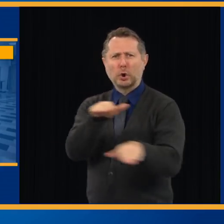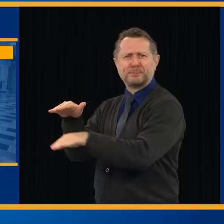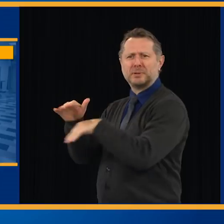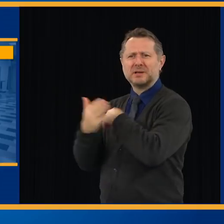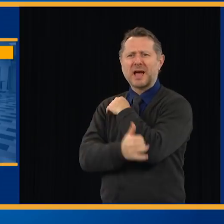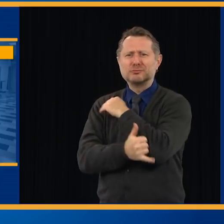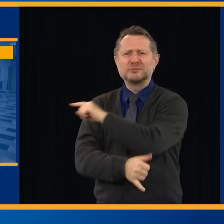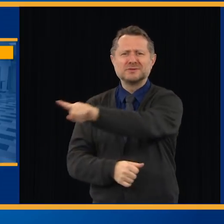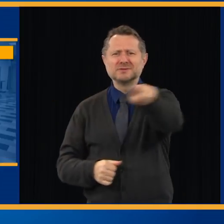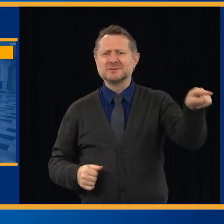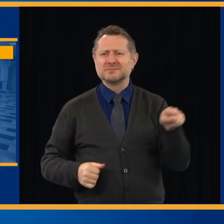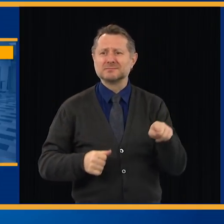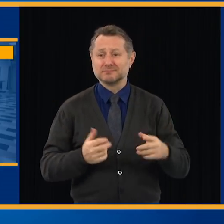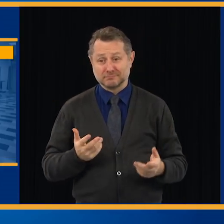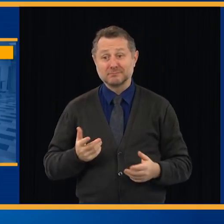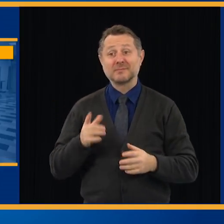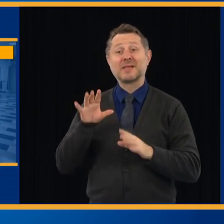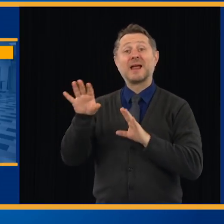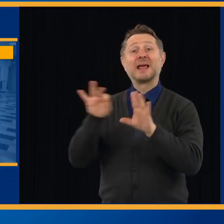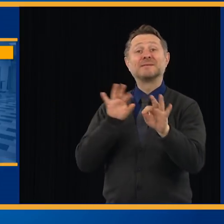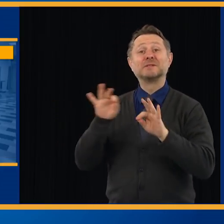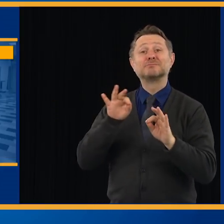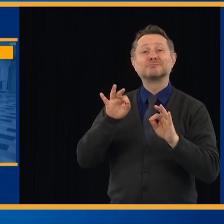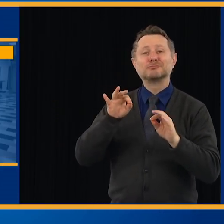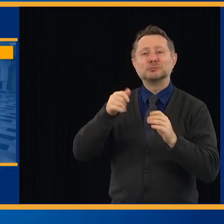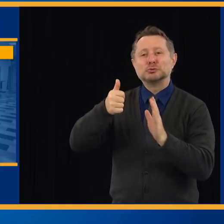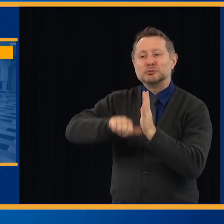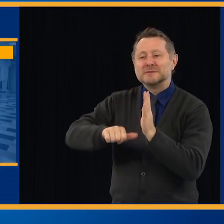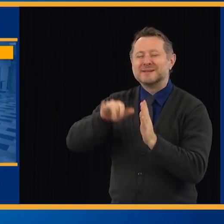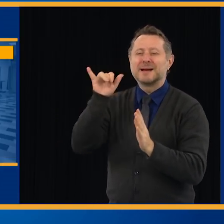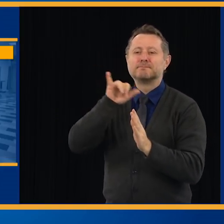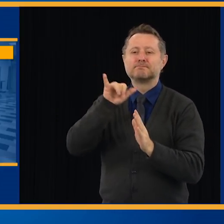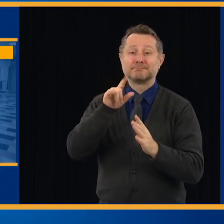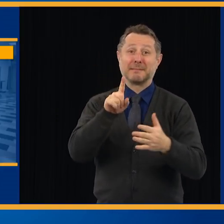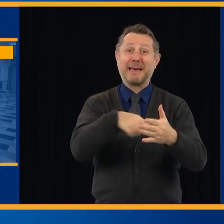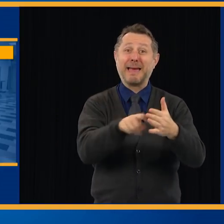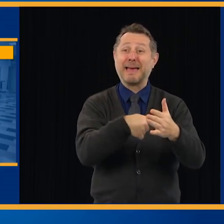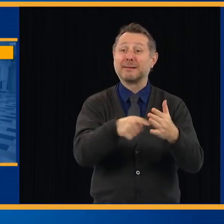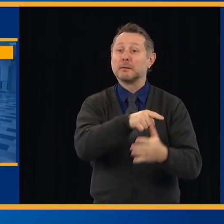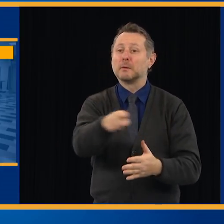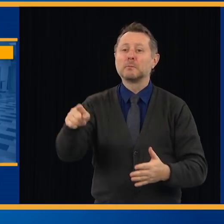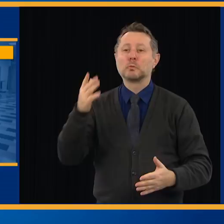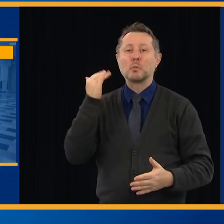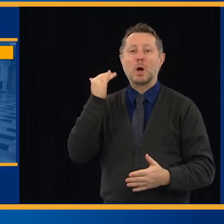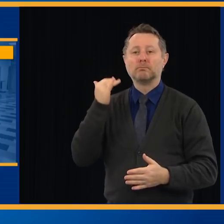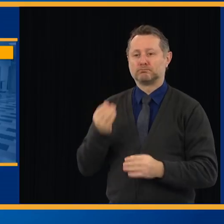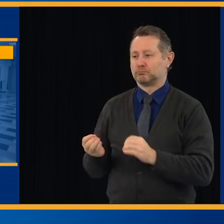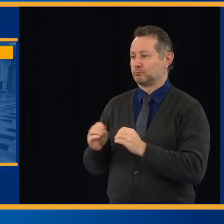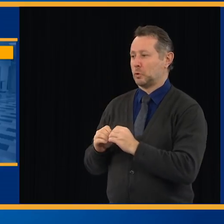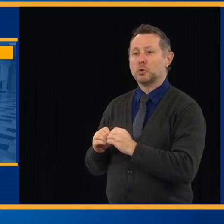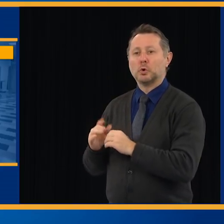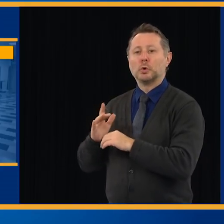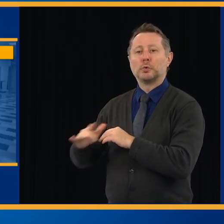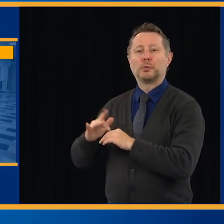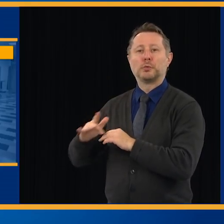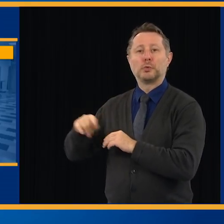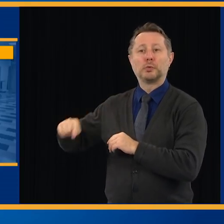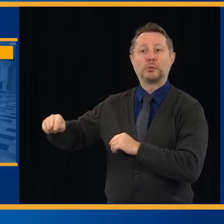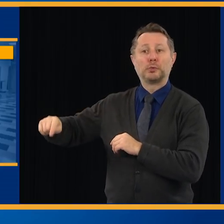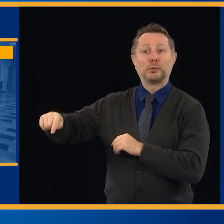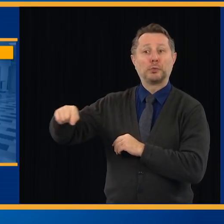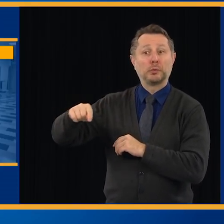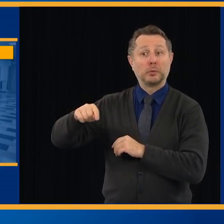had canceled all elective surgeries so we could have increased capacity in the hospitals. When you cancel elective surgeries,